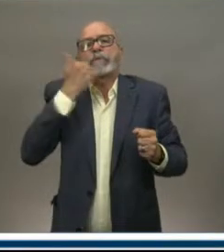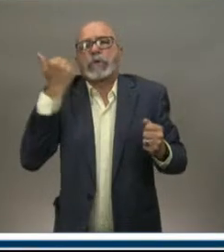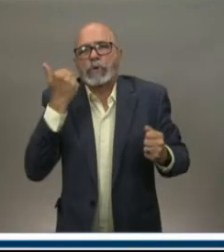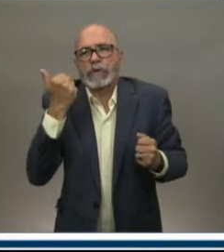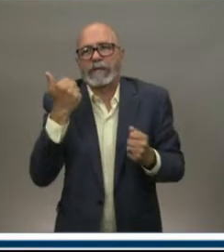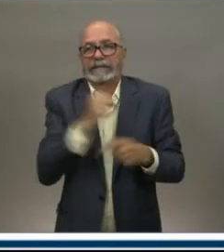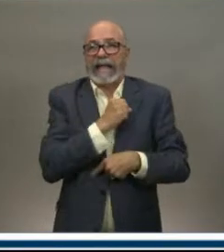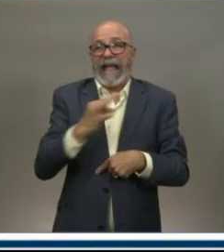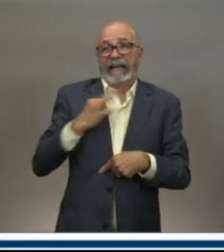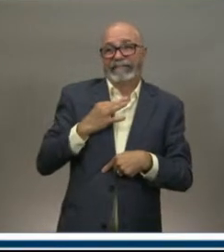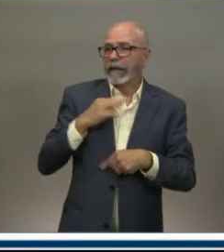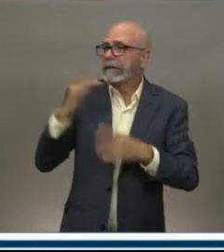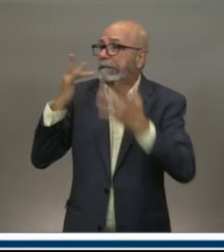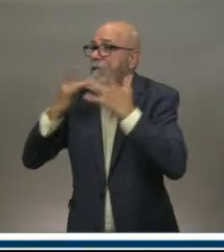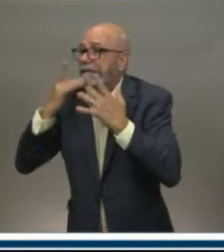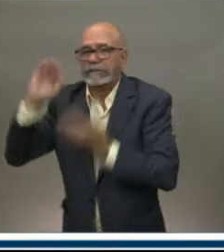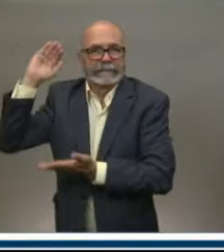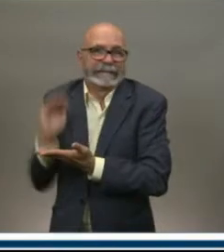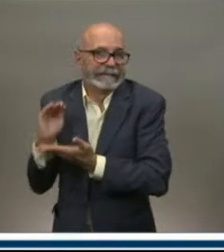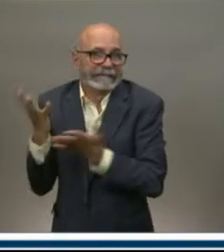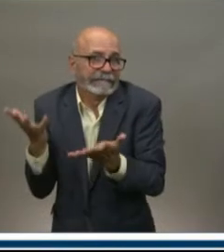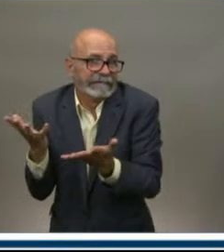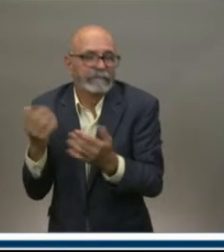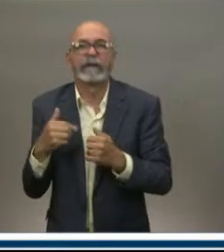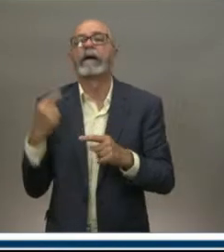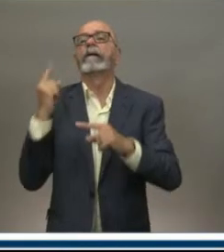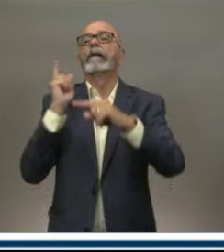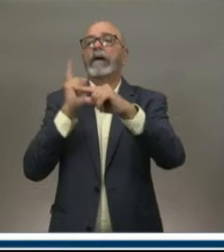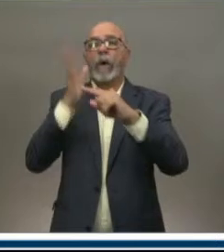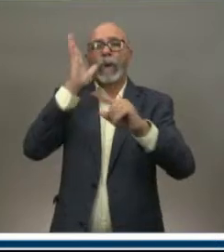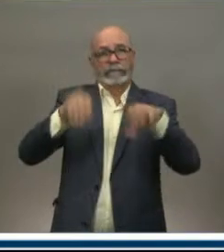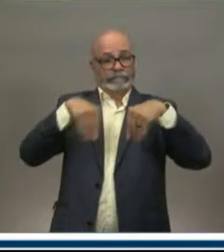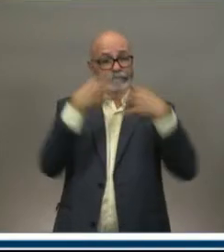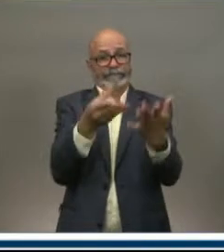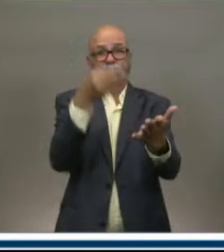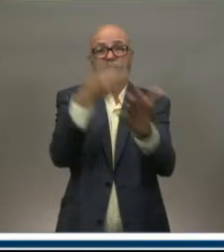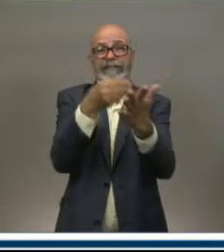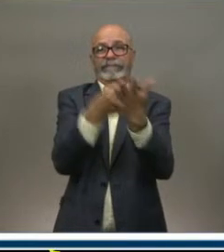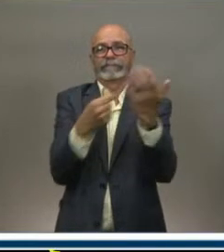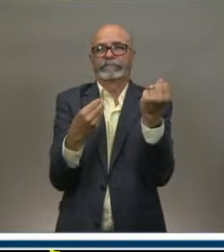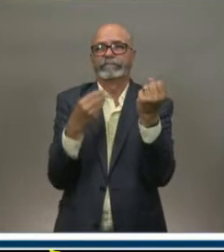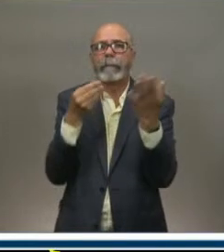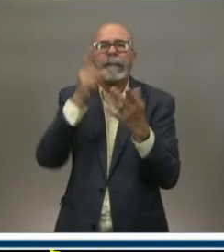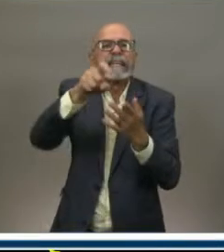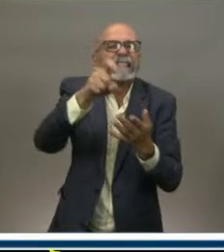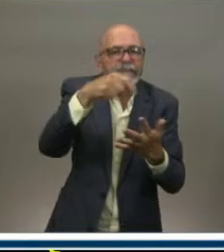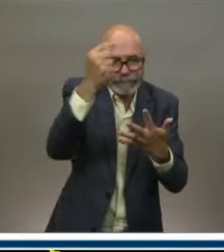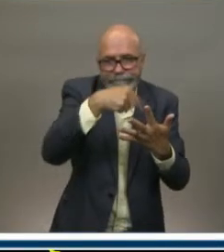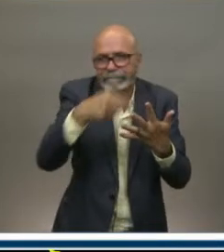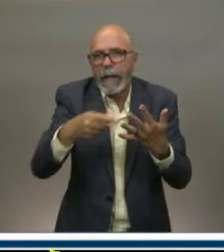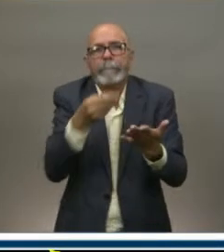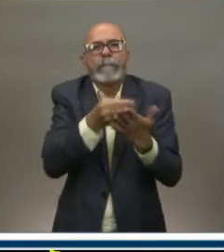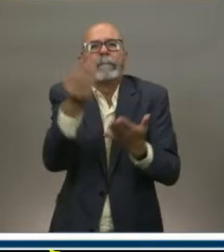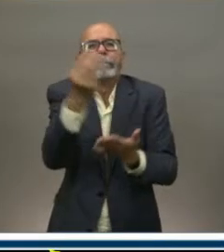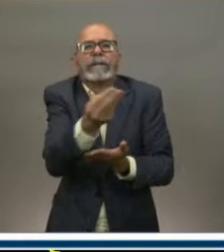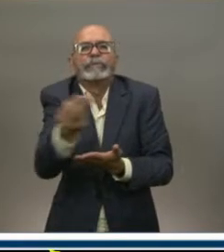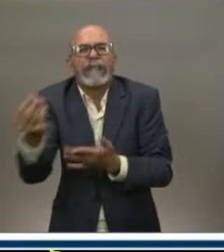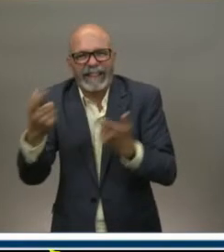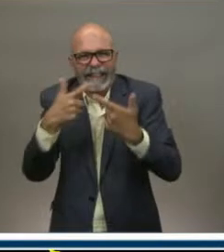We'll be providing funding for small capital projects and equipment purchases to support IPAC in long-term care